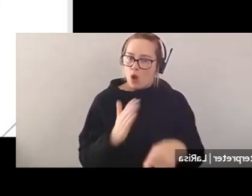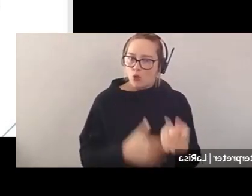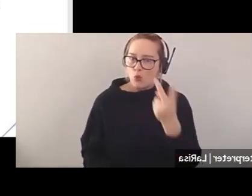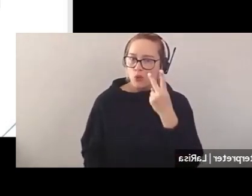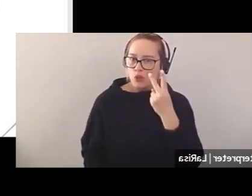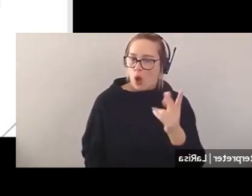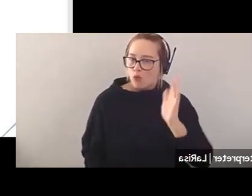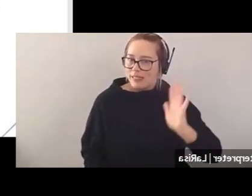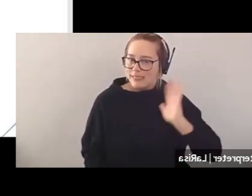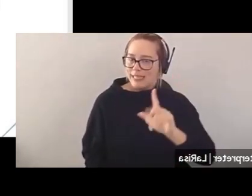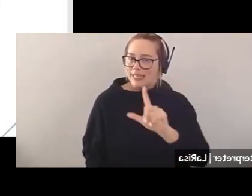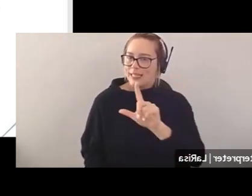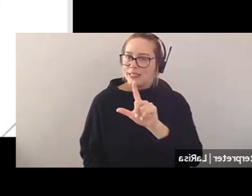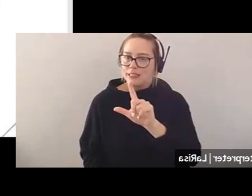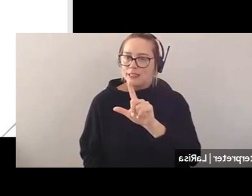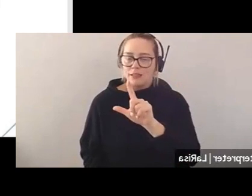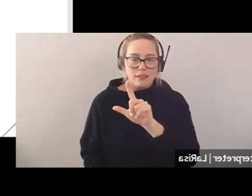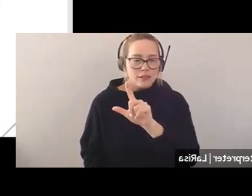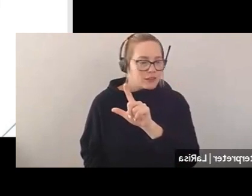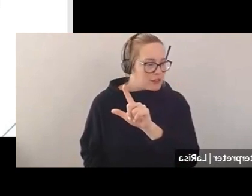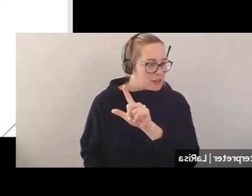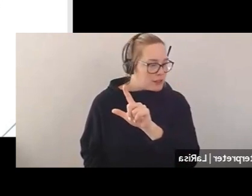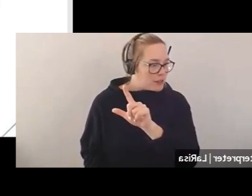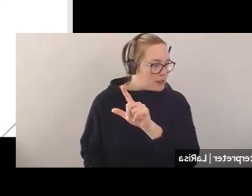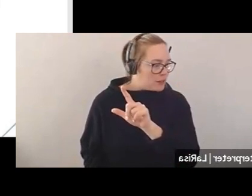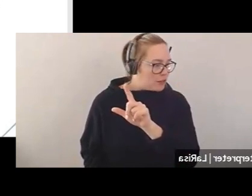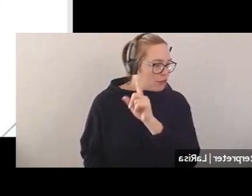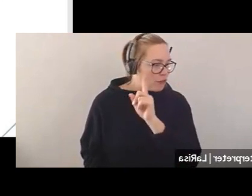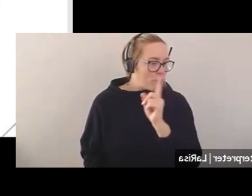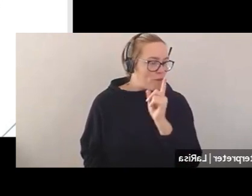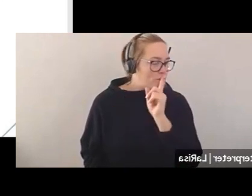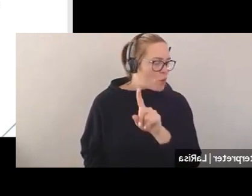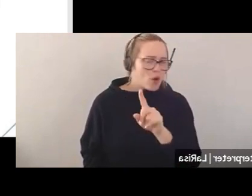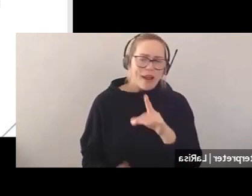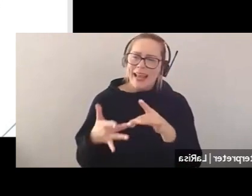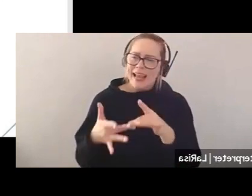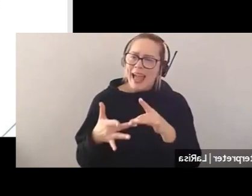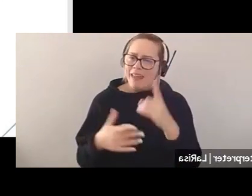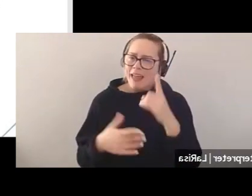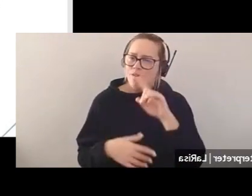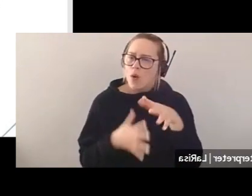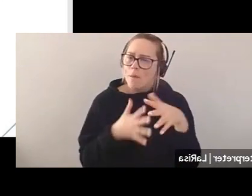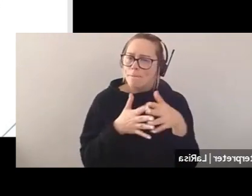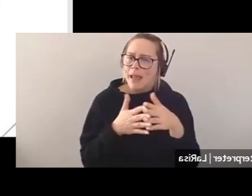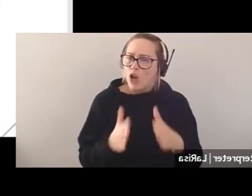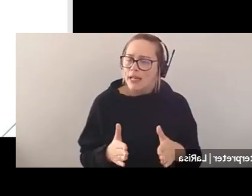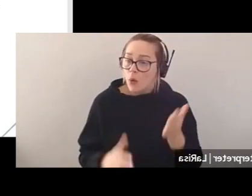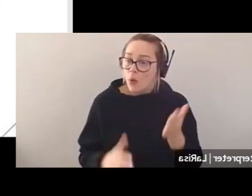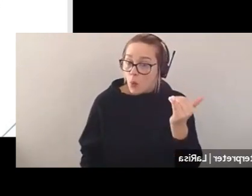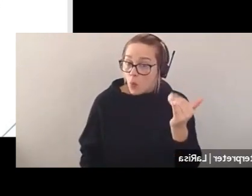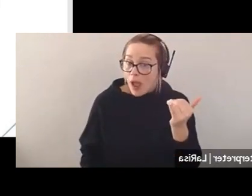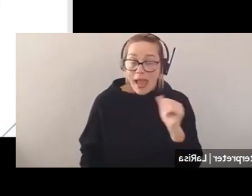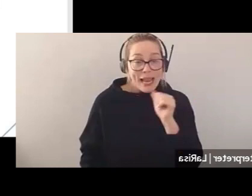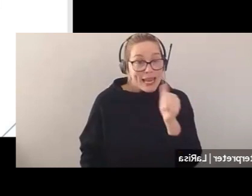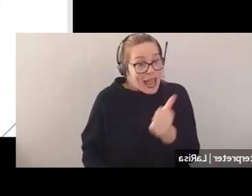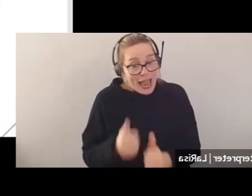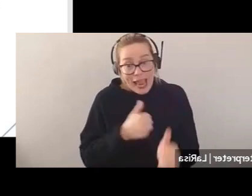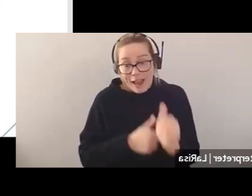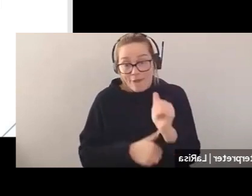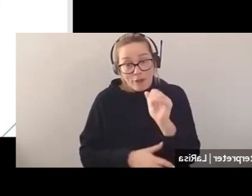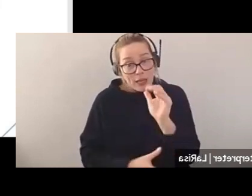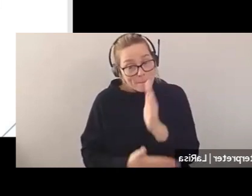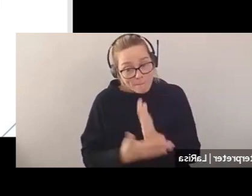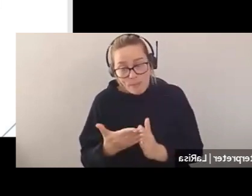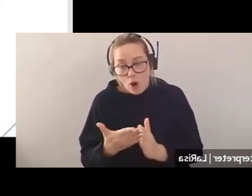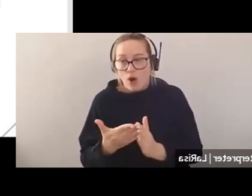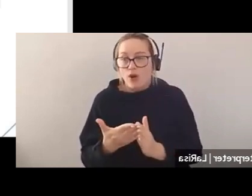create really great guidelines, as we saw in the 20 to 25 dietary guidelines for Americans. And part